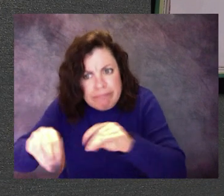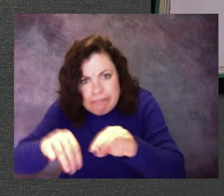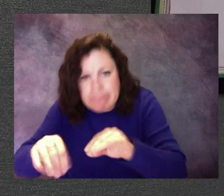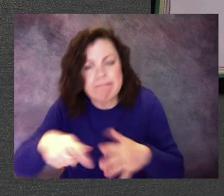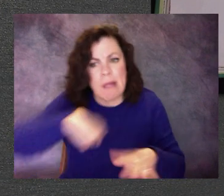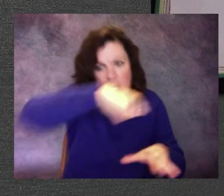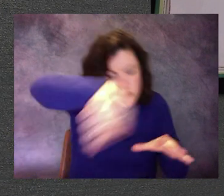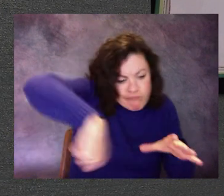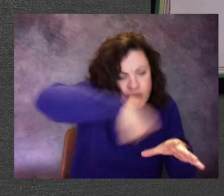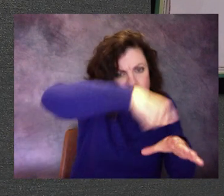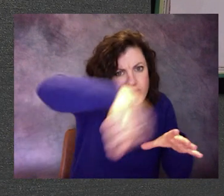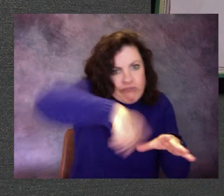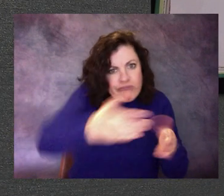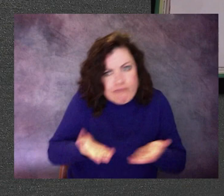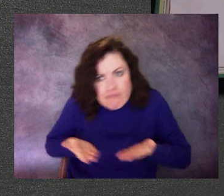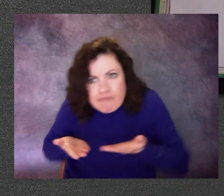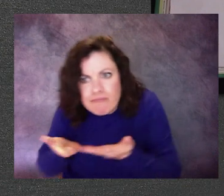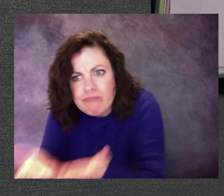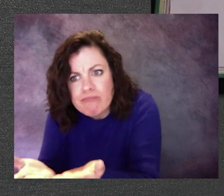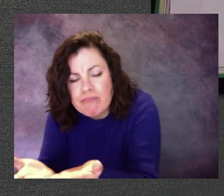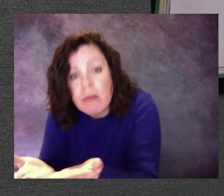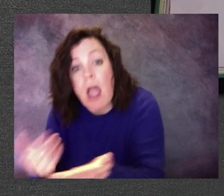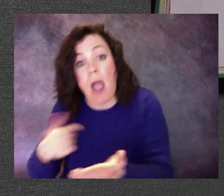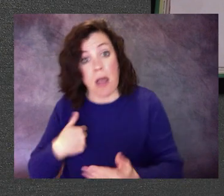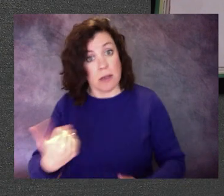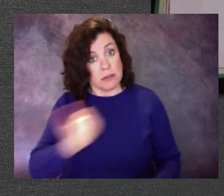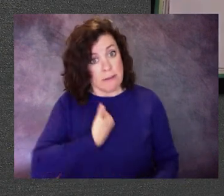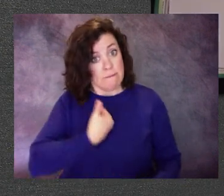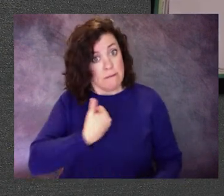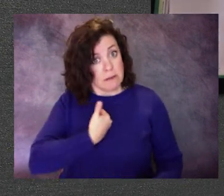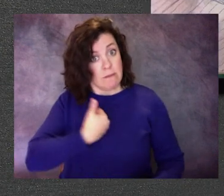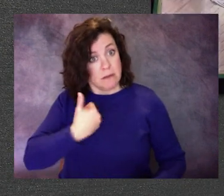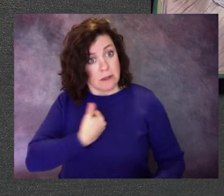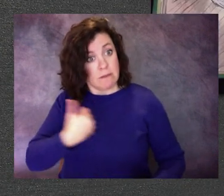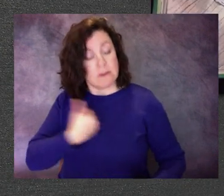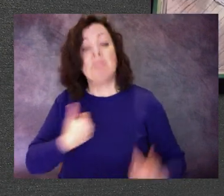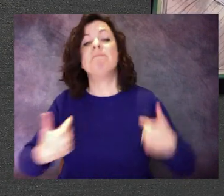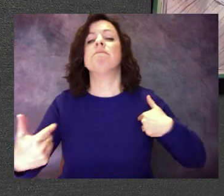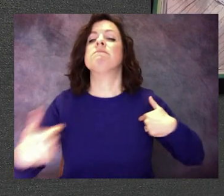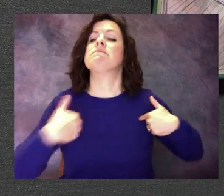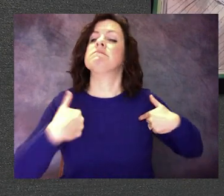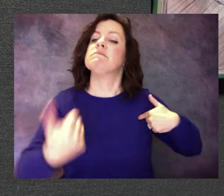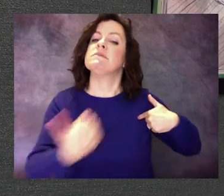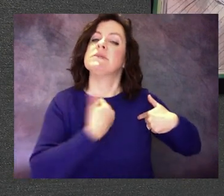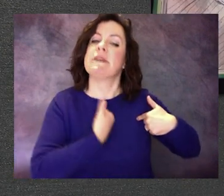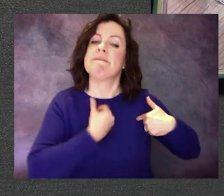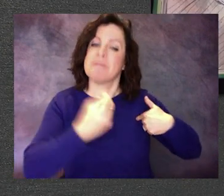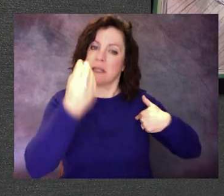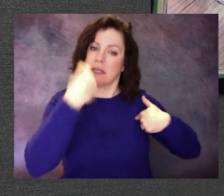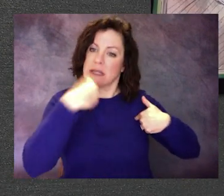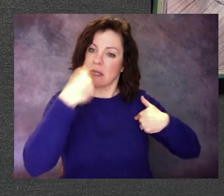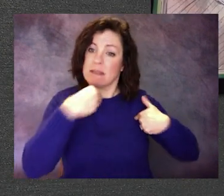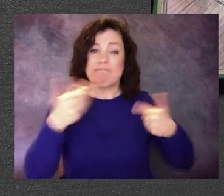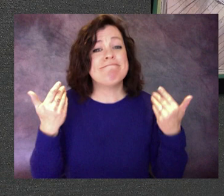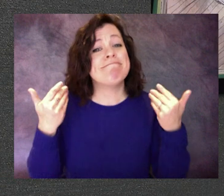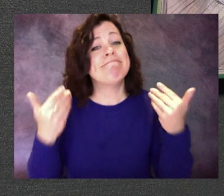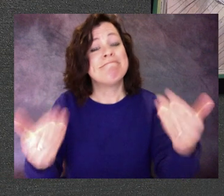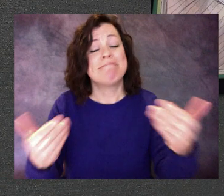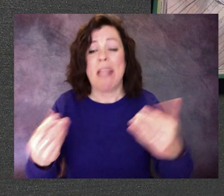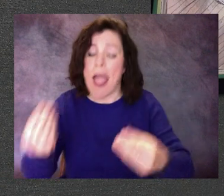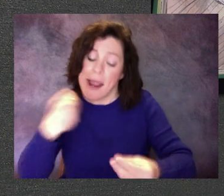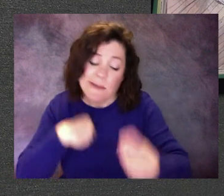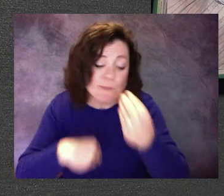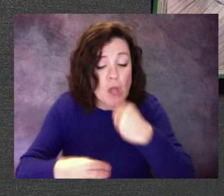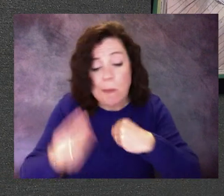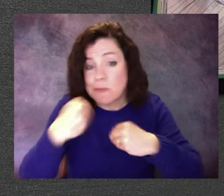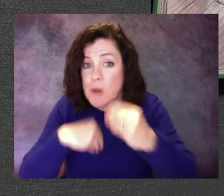by myself, I am going to eat it." And so she did, to the very